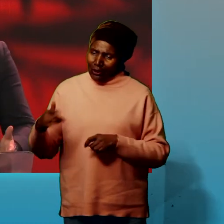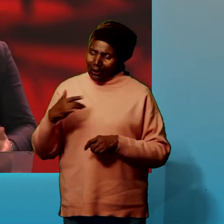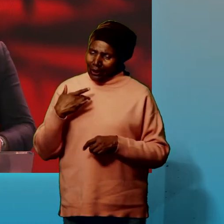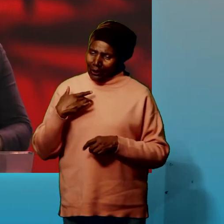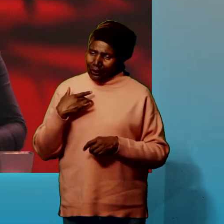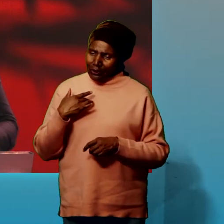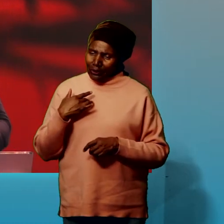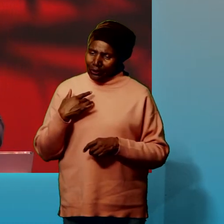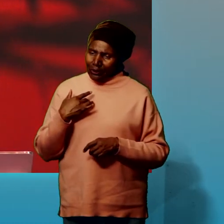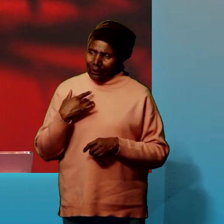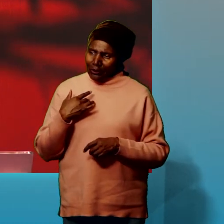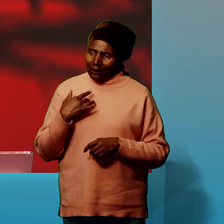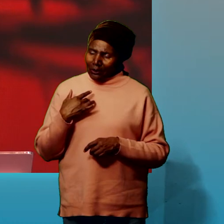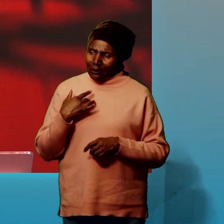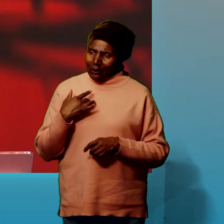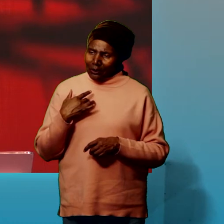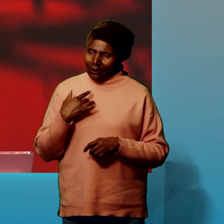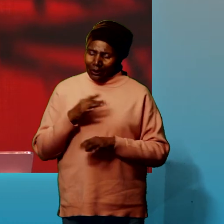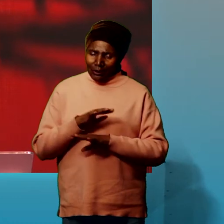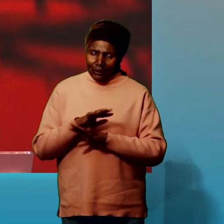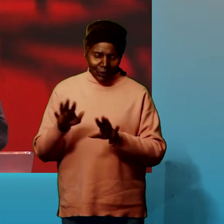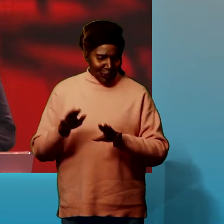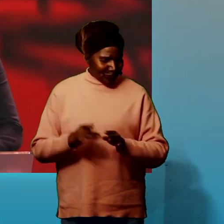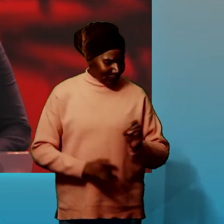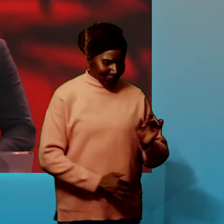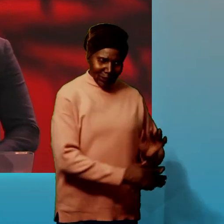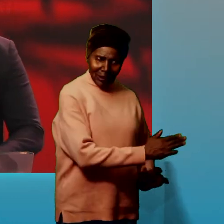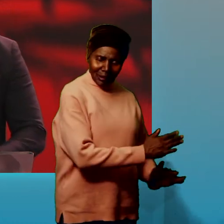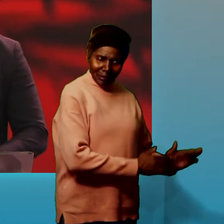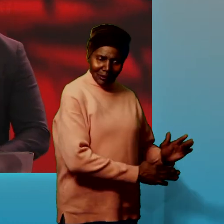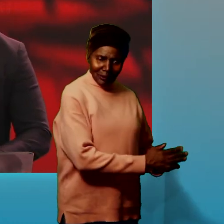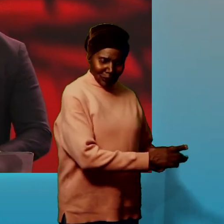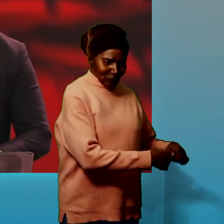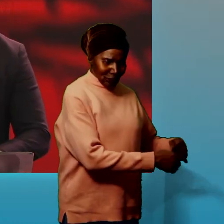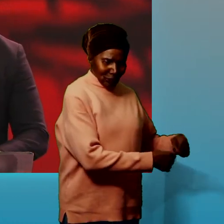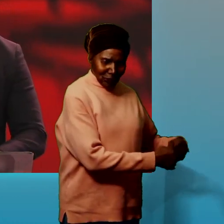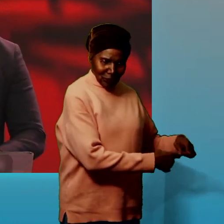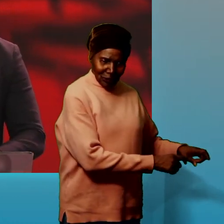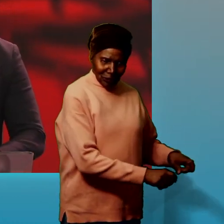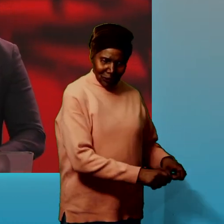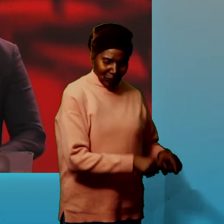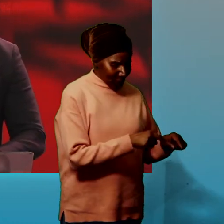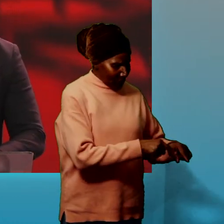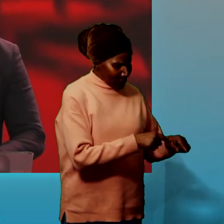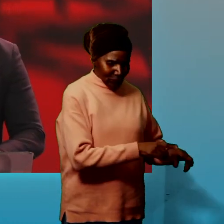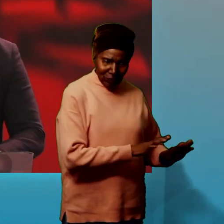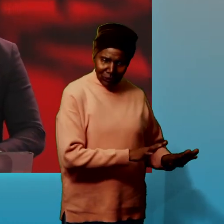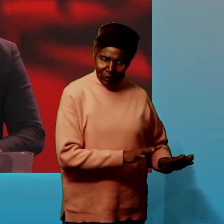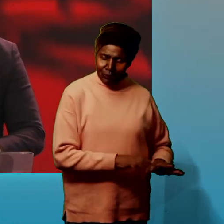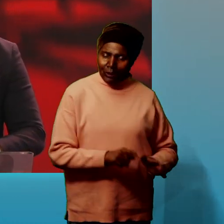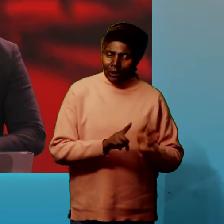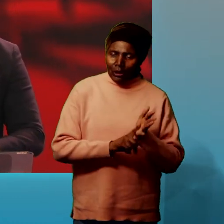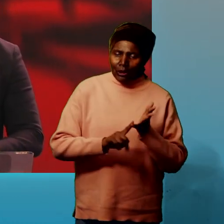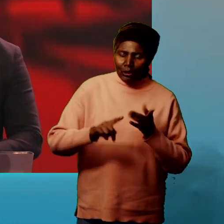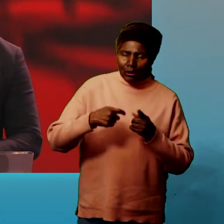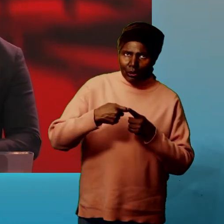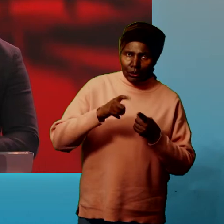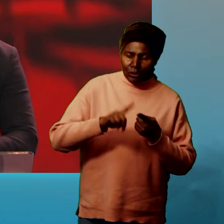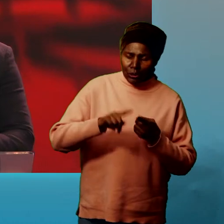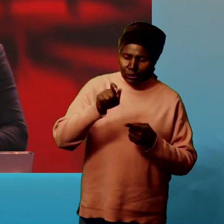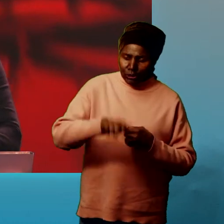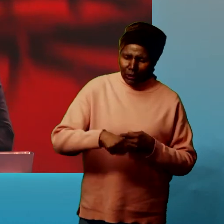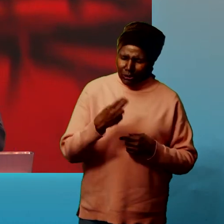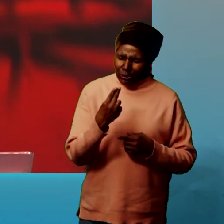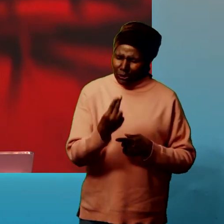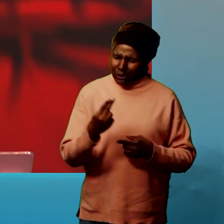of eternal hell and condemnation. And in Luke 22, verses 19 and 20, the word of